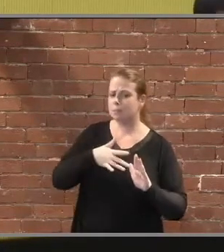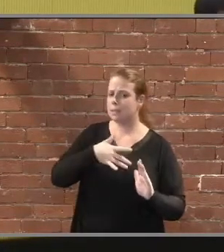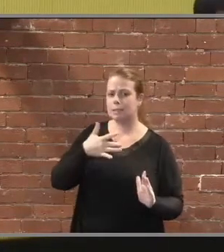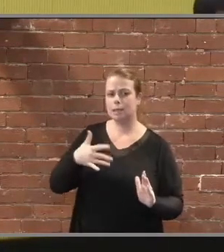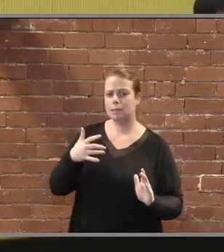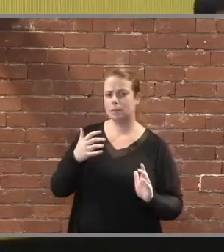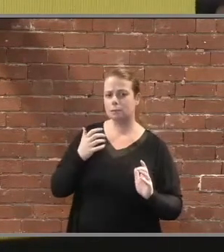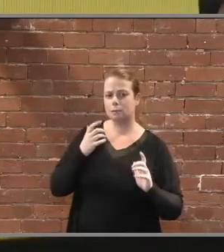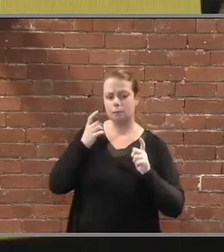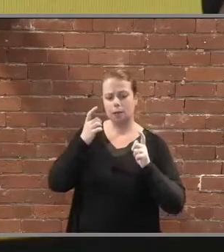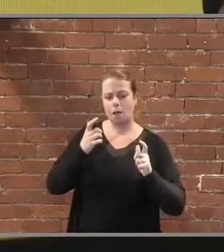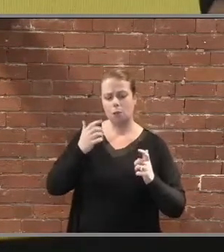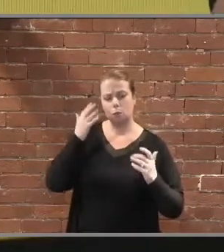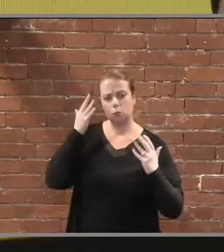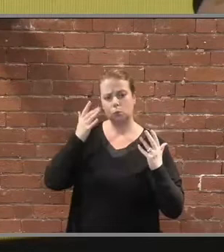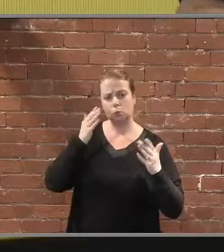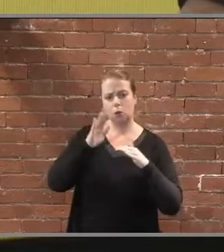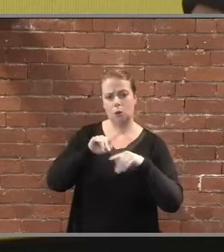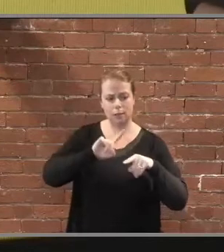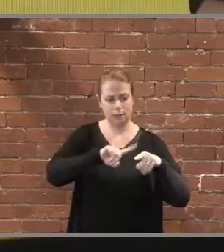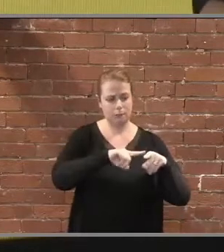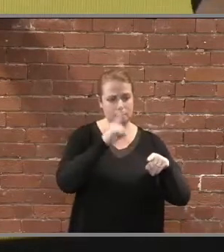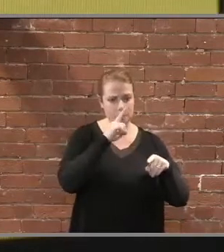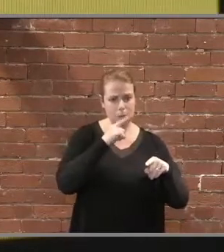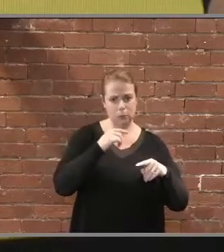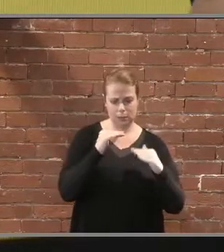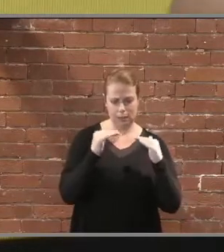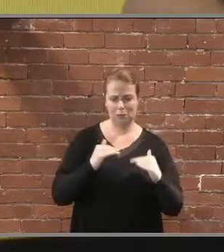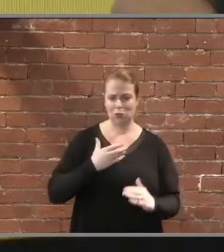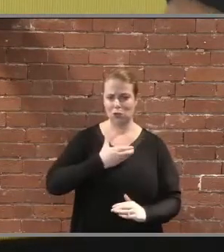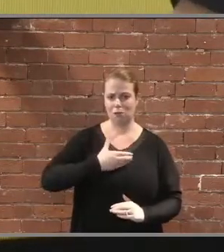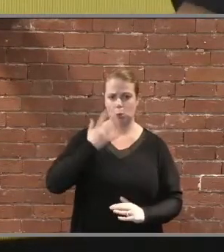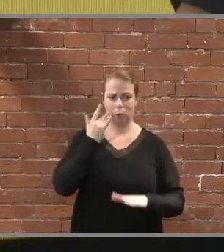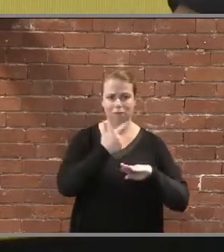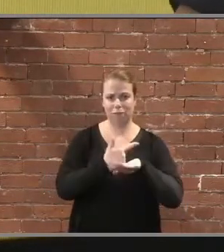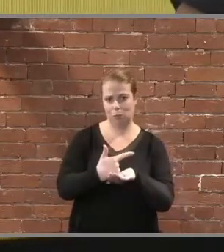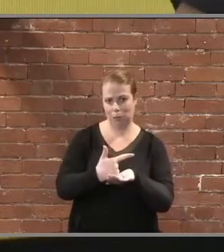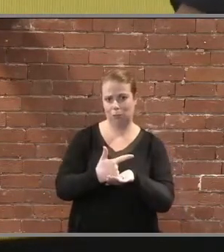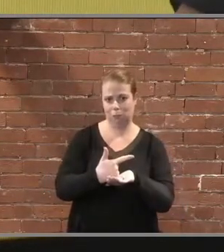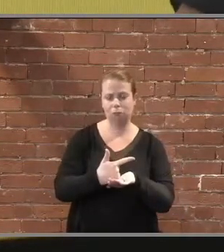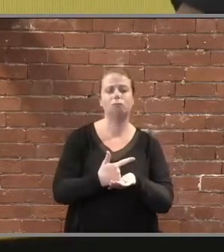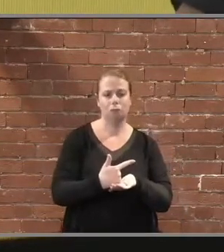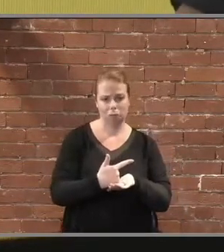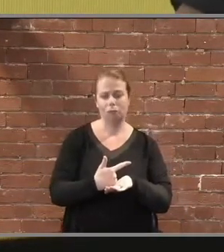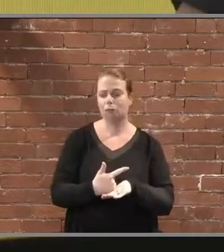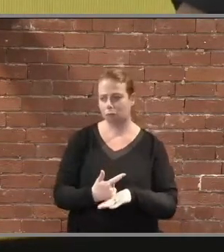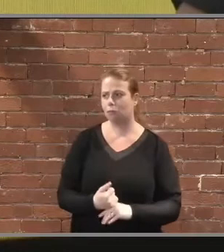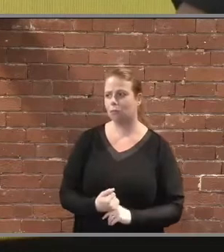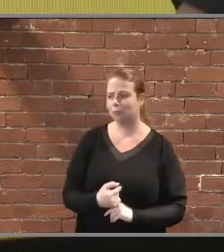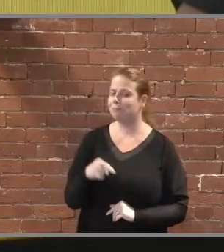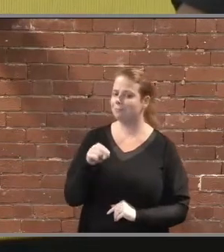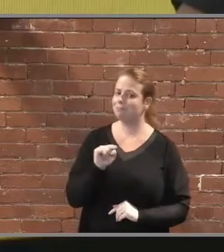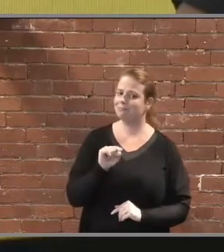considerate towards different people's levels of comfort in a filming scenario. Yeah. I think that was something